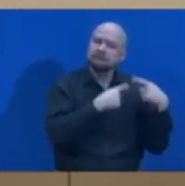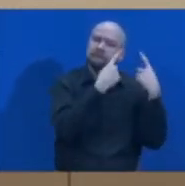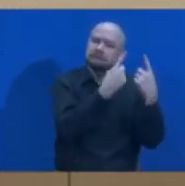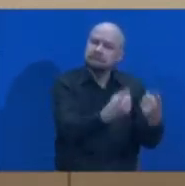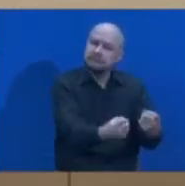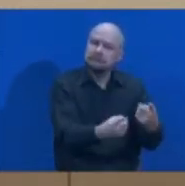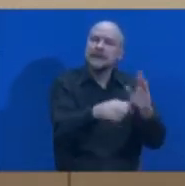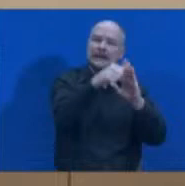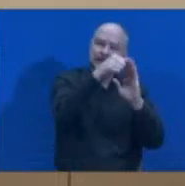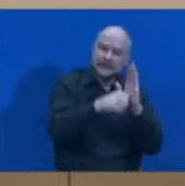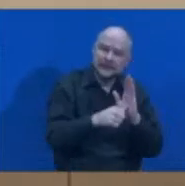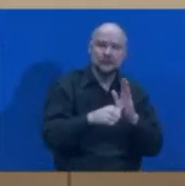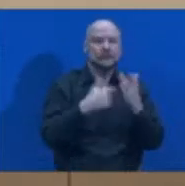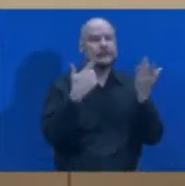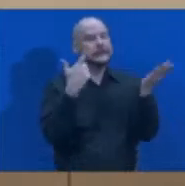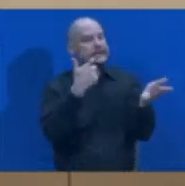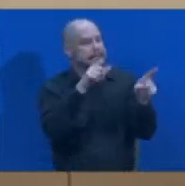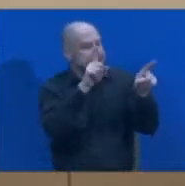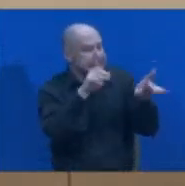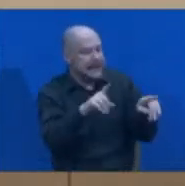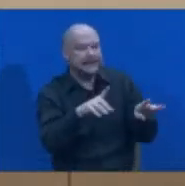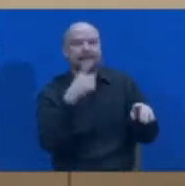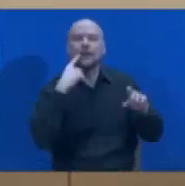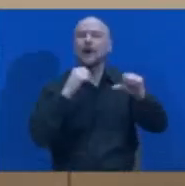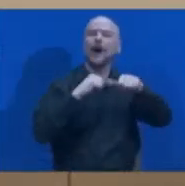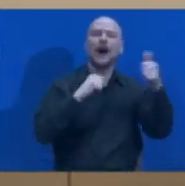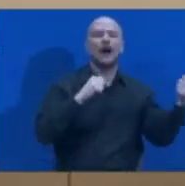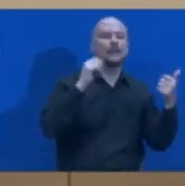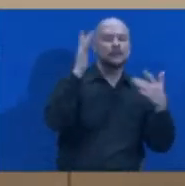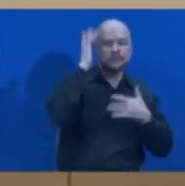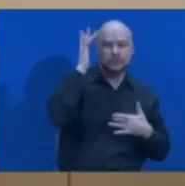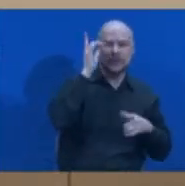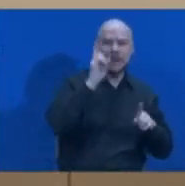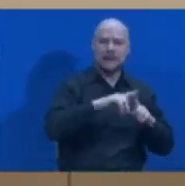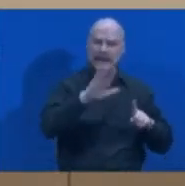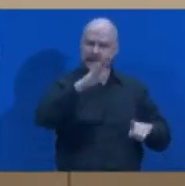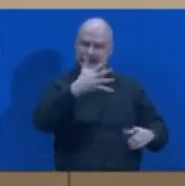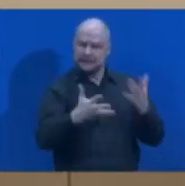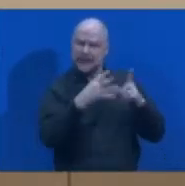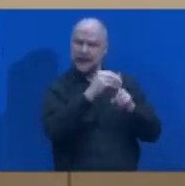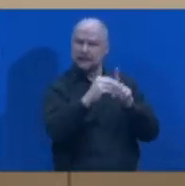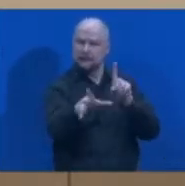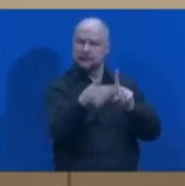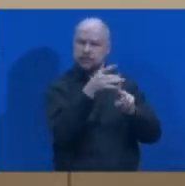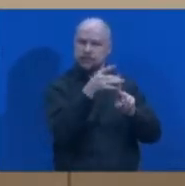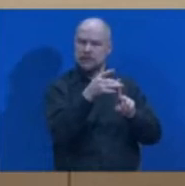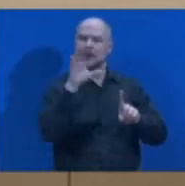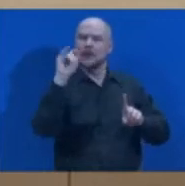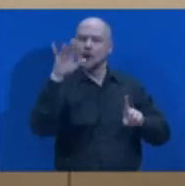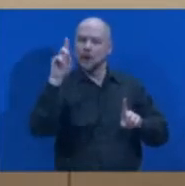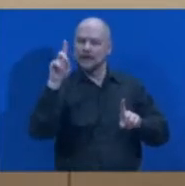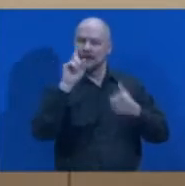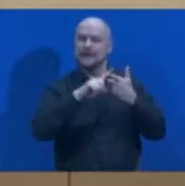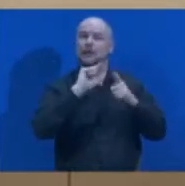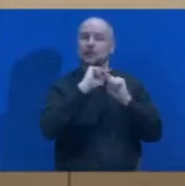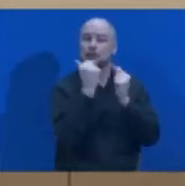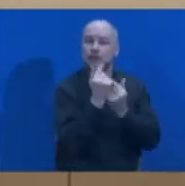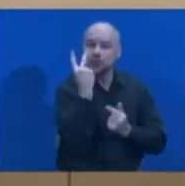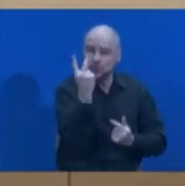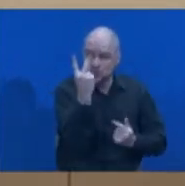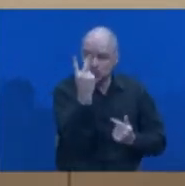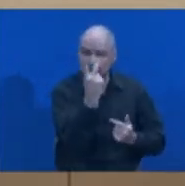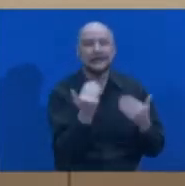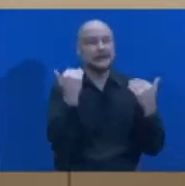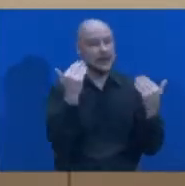would impact their care management. And as I said, some of Group 2 is already being tested. Group 3, we are looking